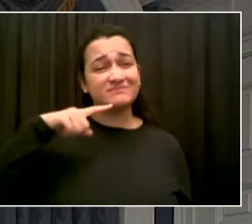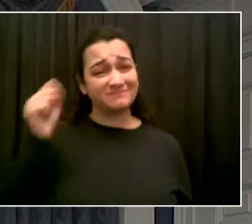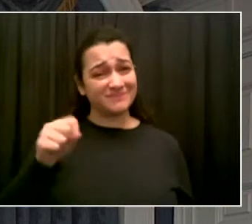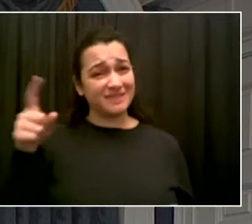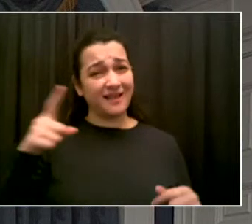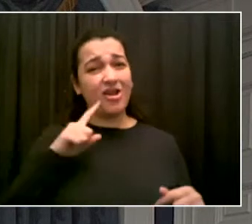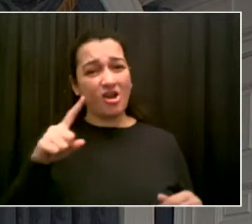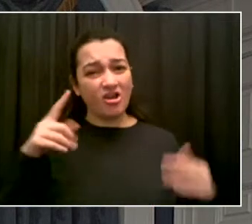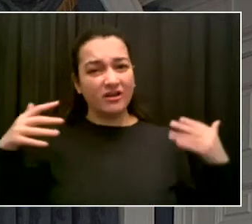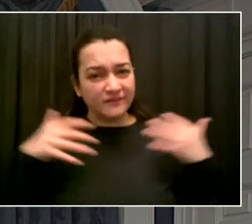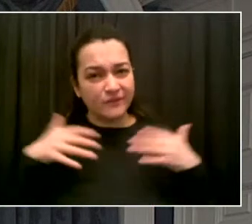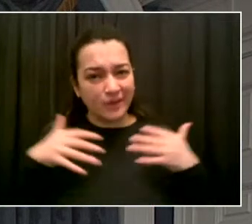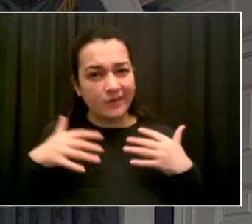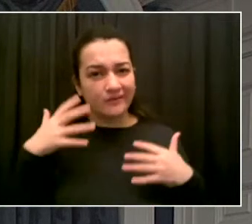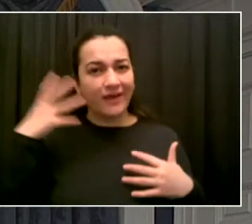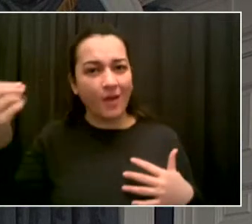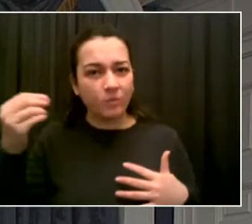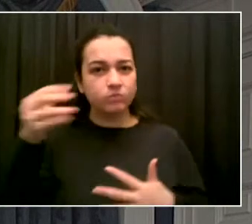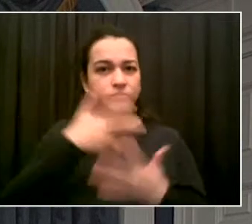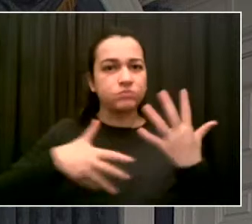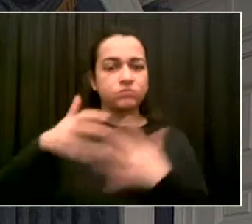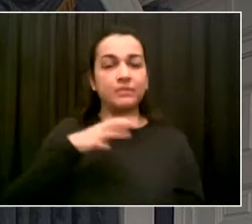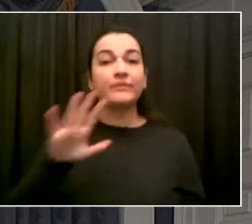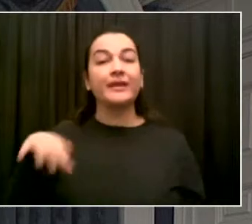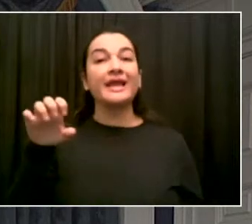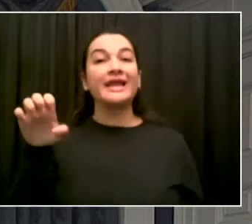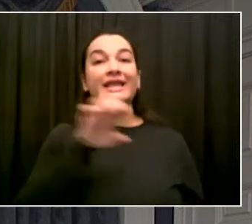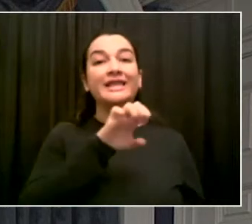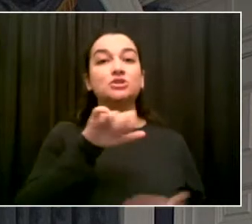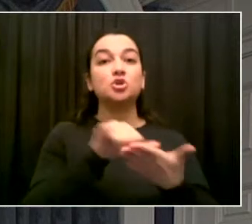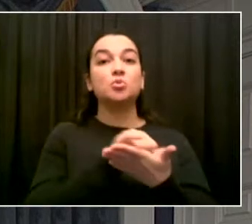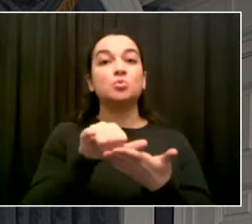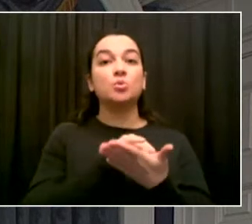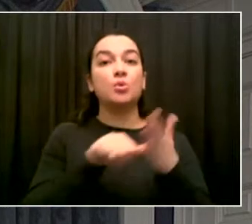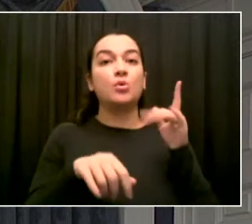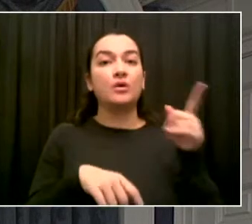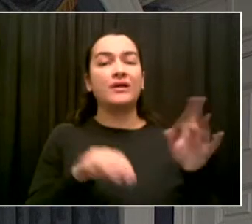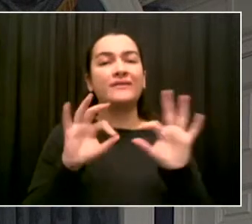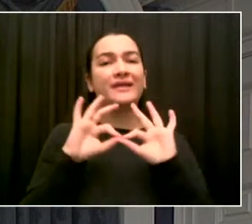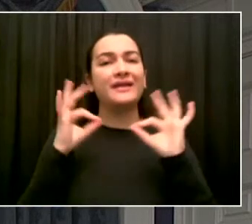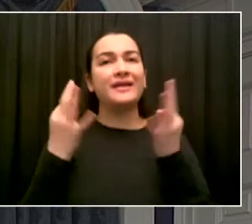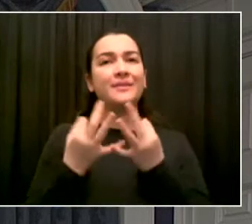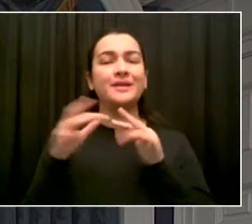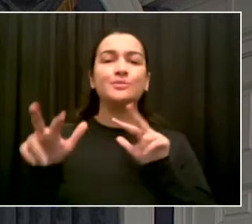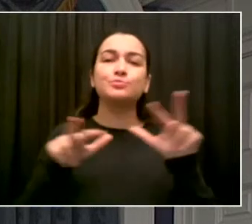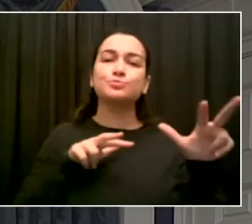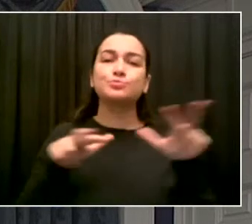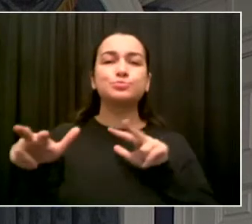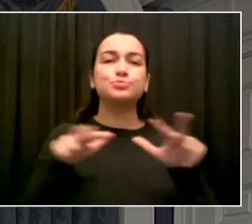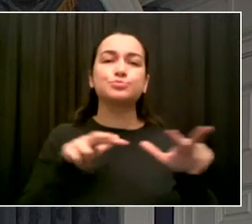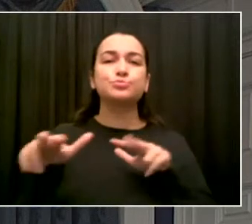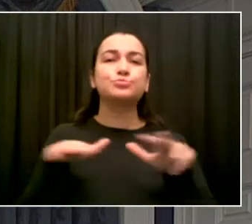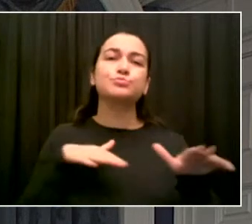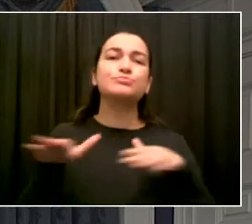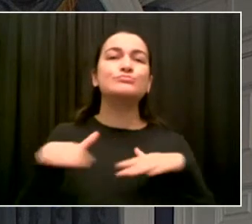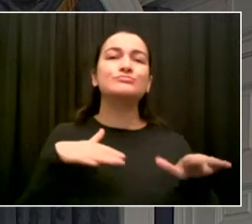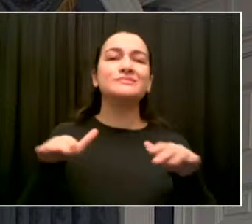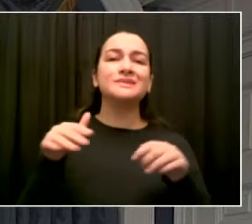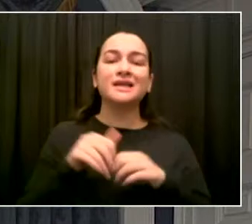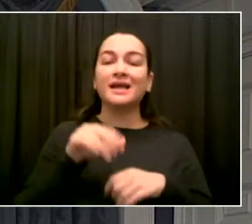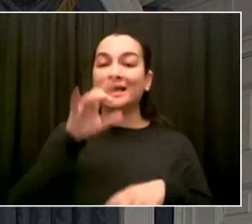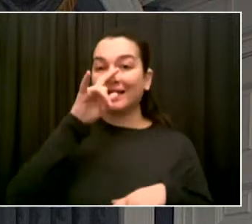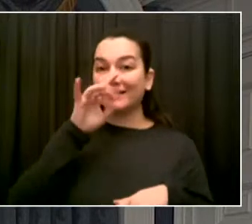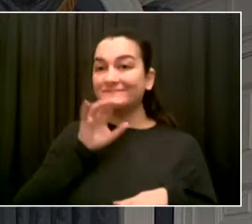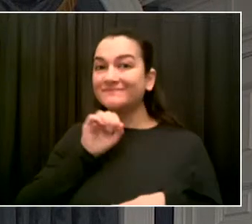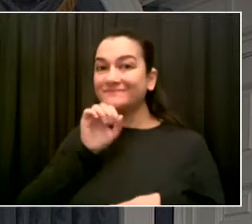York. How can you say that people aren't living in fear when, a 5-year-old child